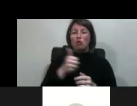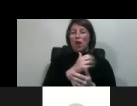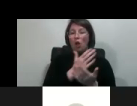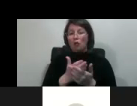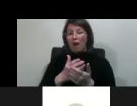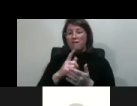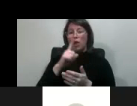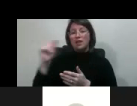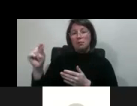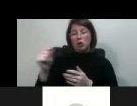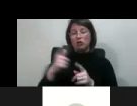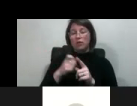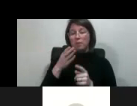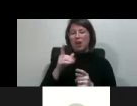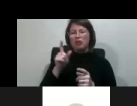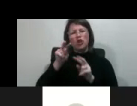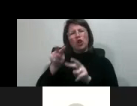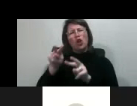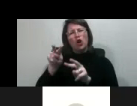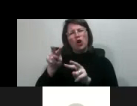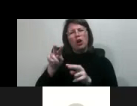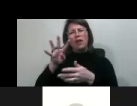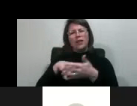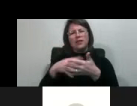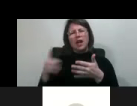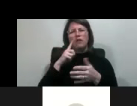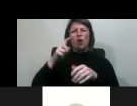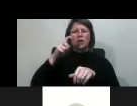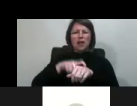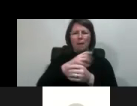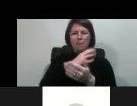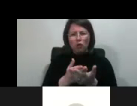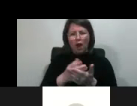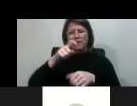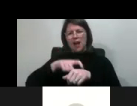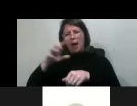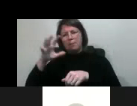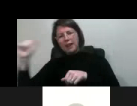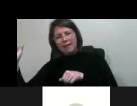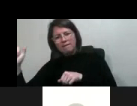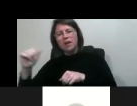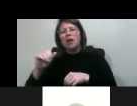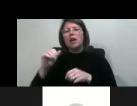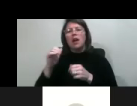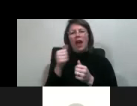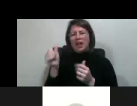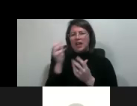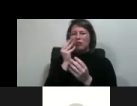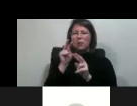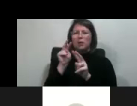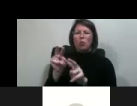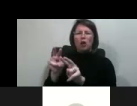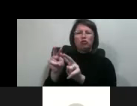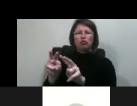should consult the updated schedule for shuttle departure times. So we've been getting the information out there, but we recommend people do continue